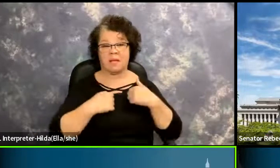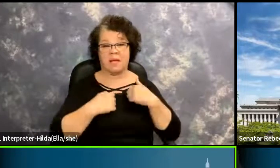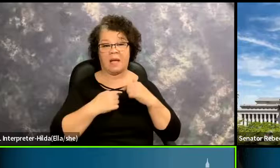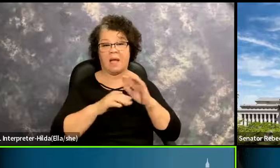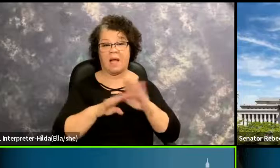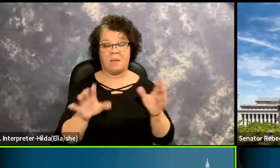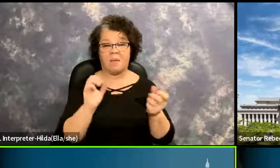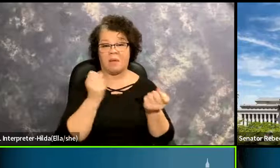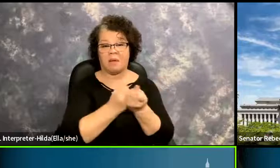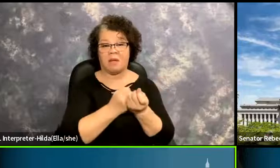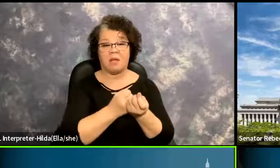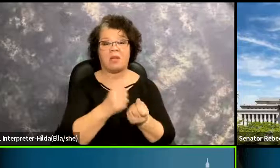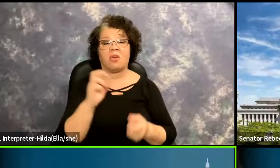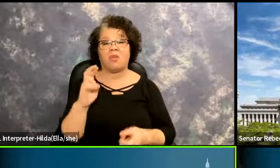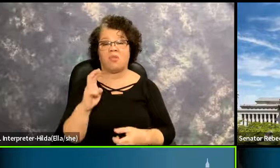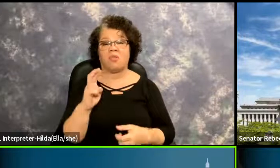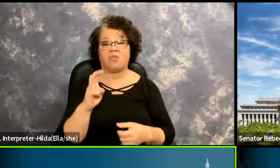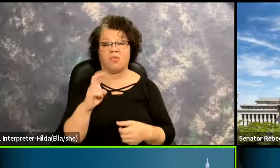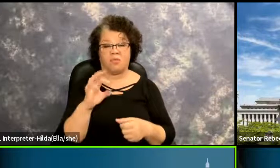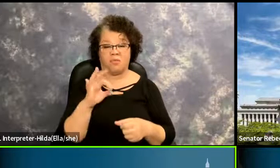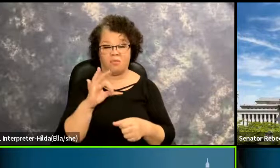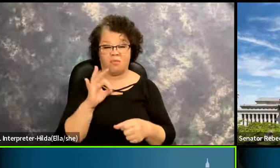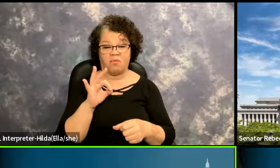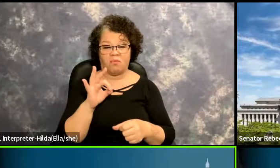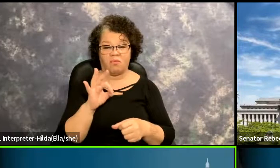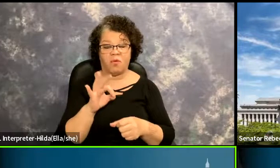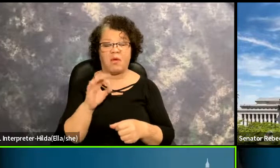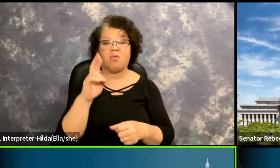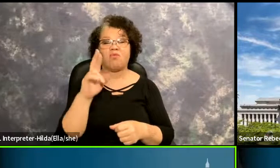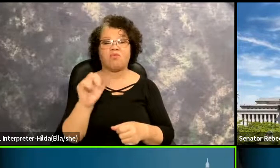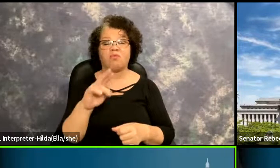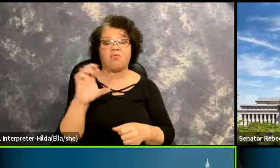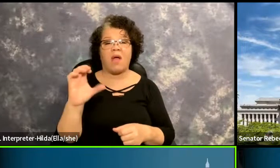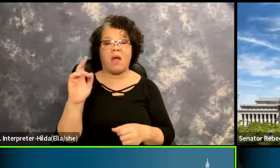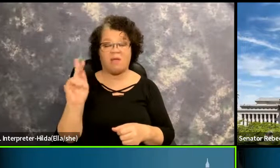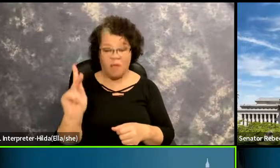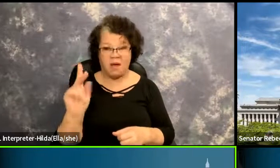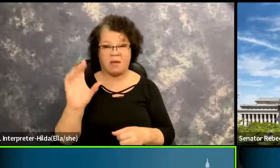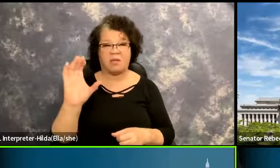ranked choice voting, because I still need to be